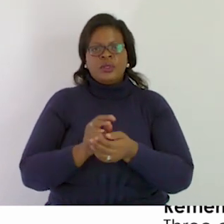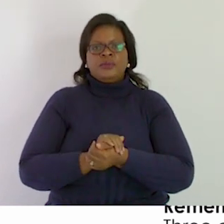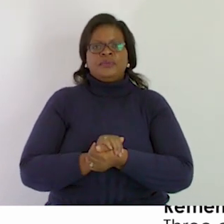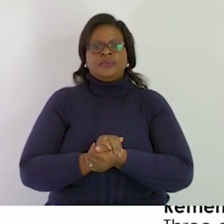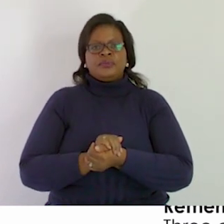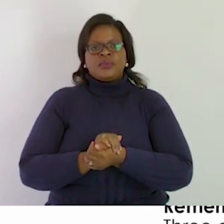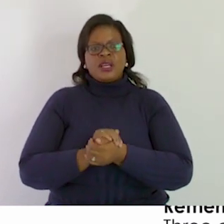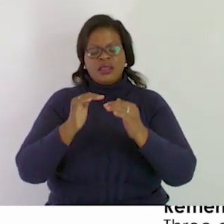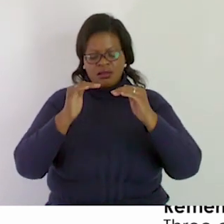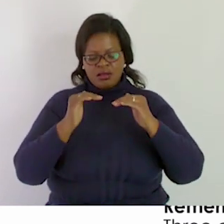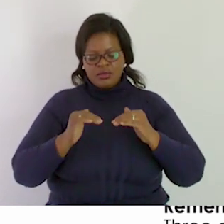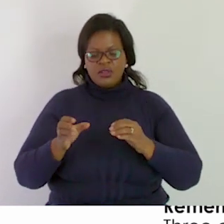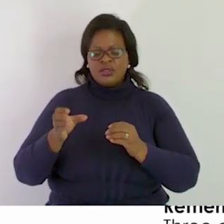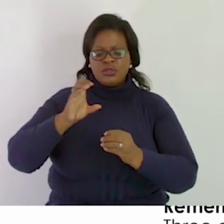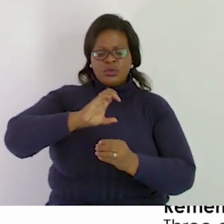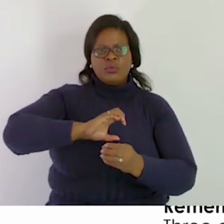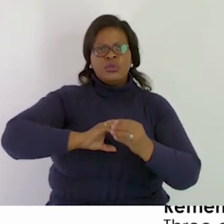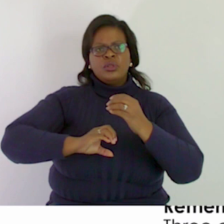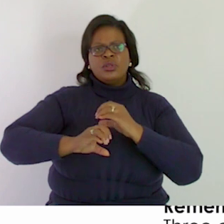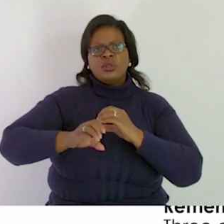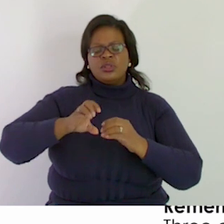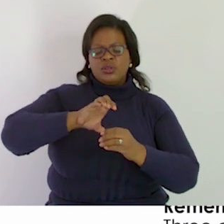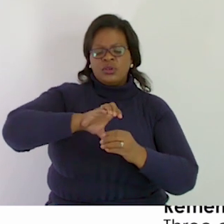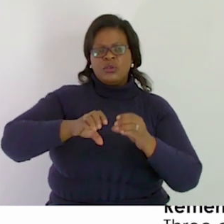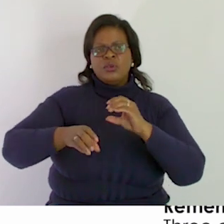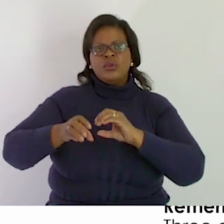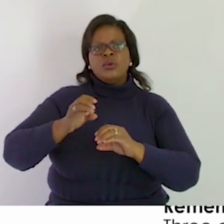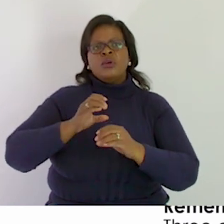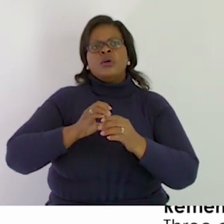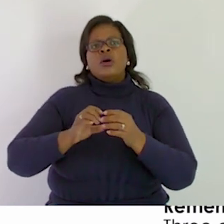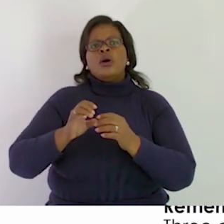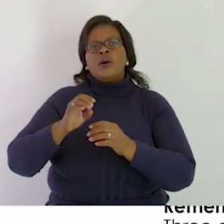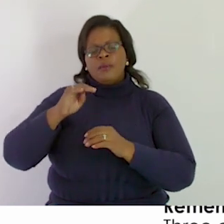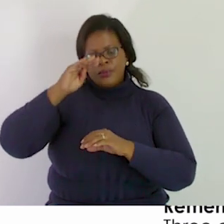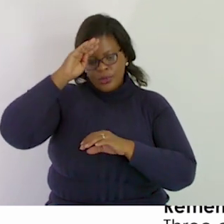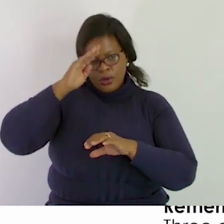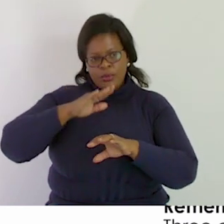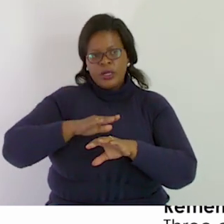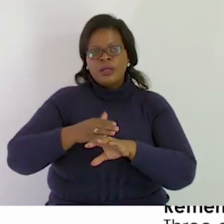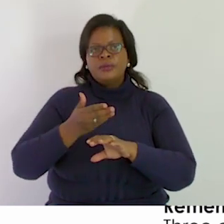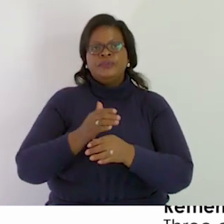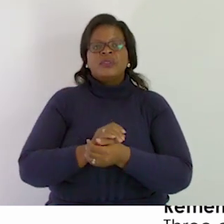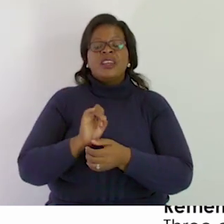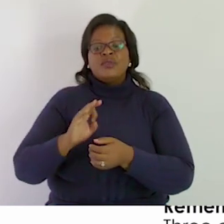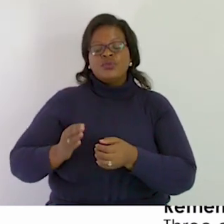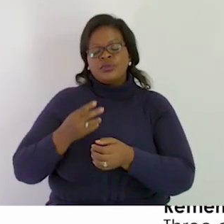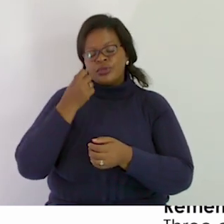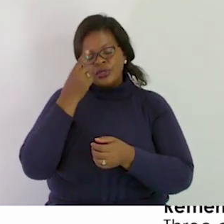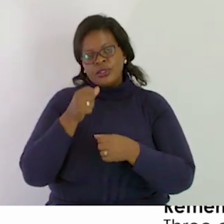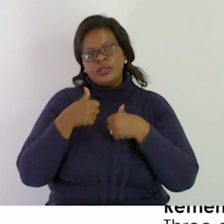is commutative property. But I want to tell you one thing. The secret is that if you want to understand these mathematical